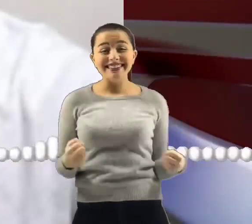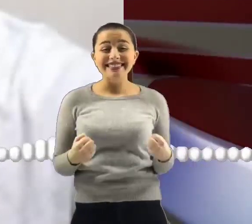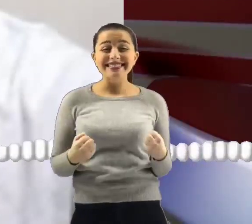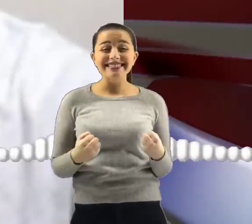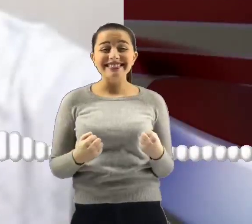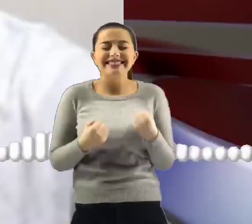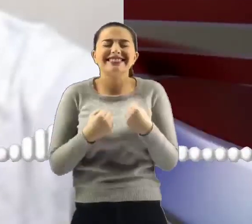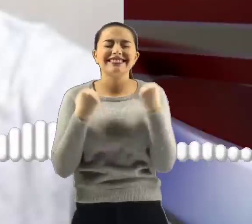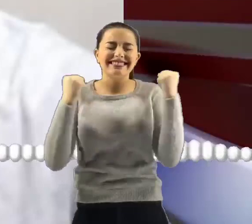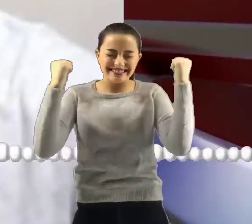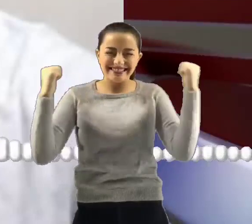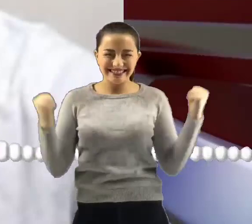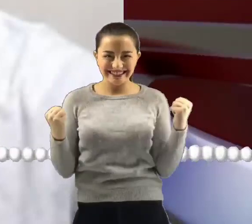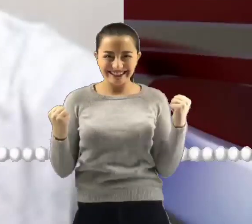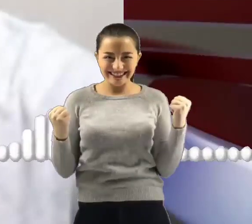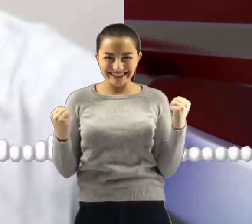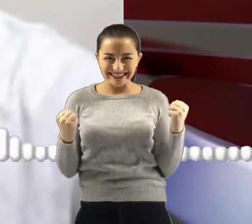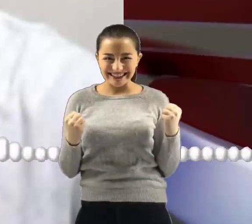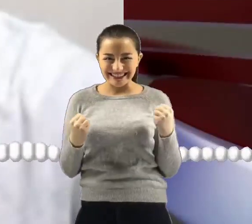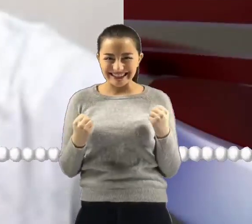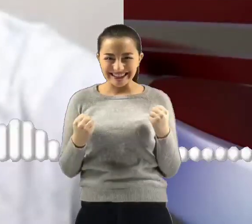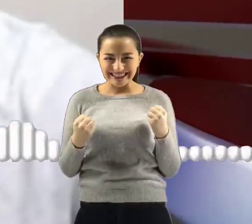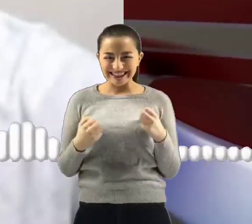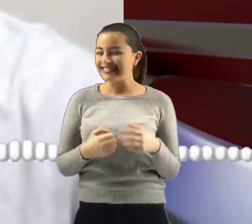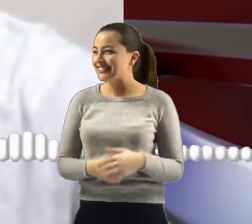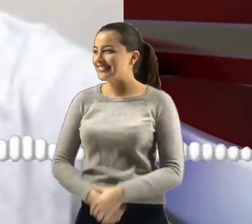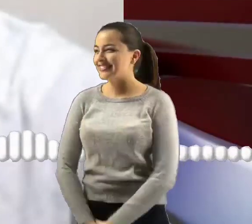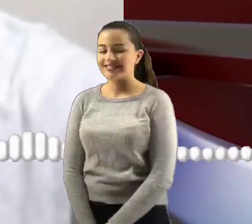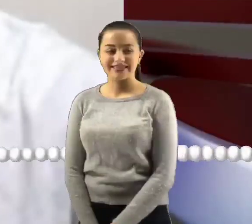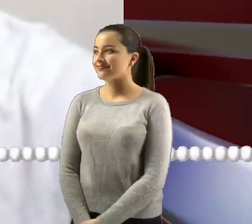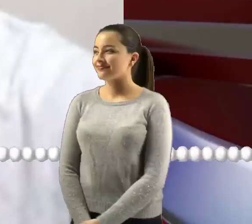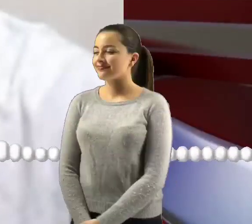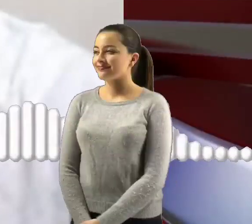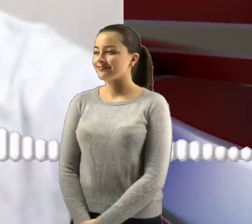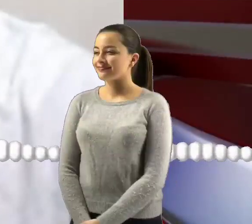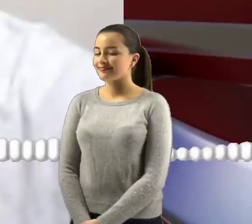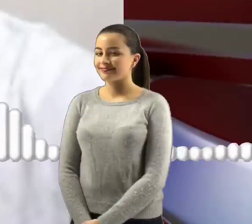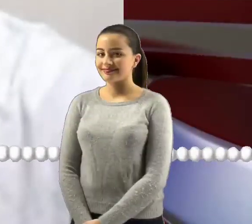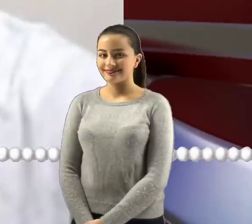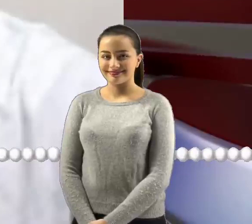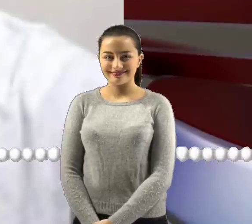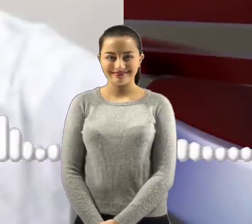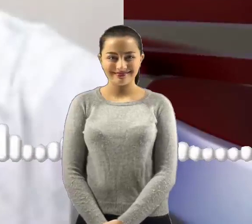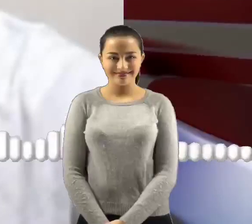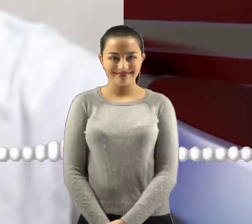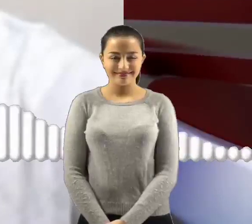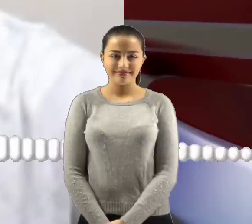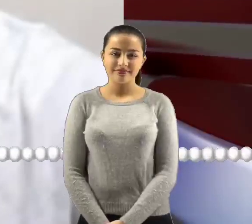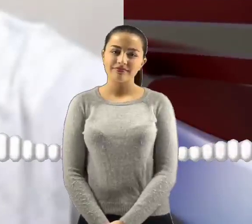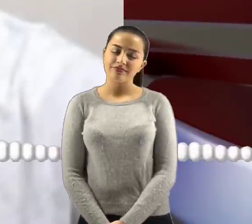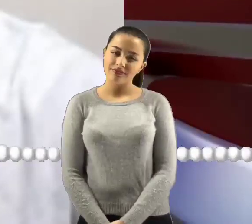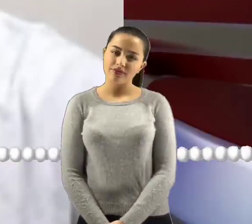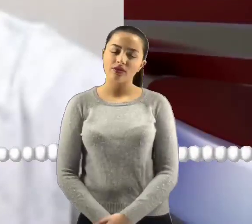that our fellow Biafrans, we get to know what is going on and the steps we've made, right, regarding this struggle for